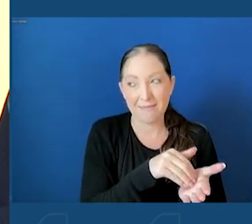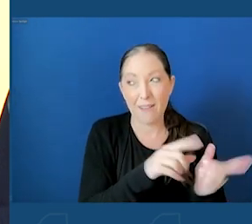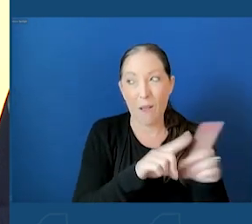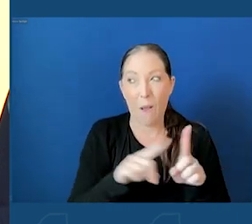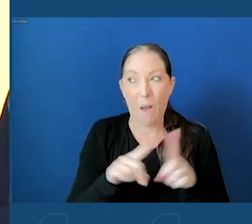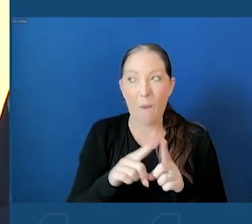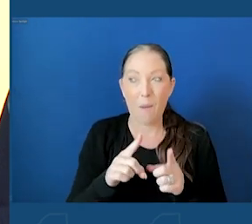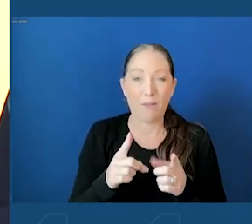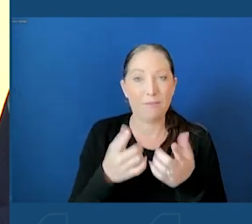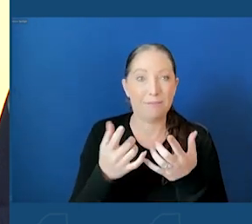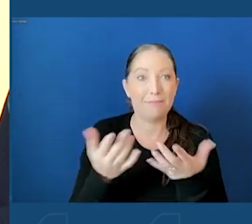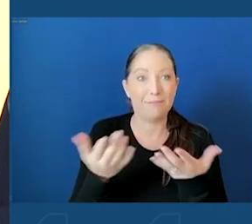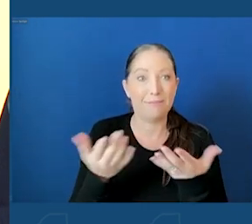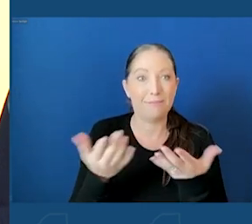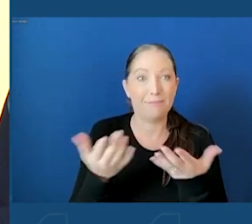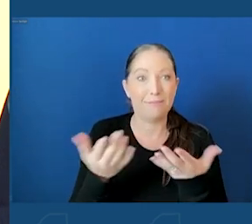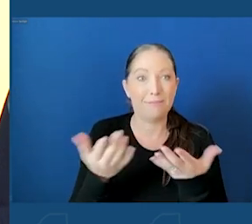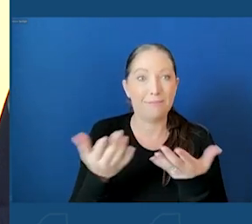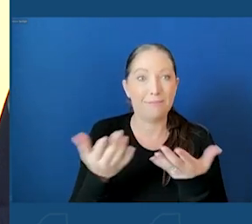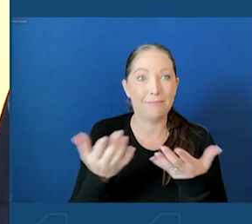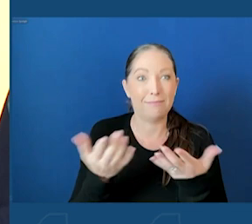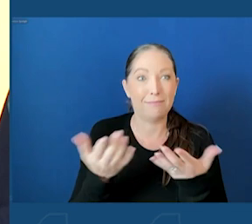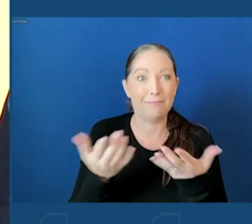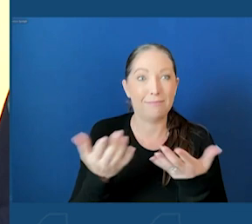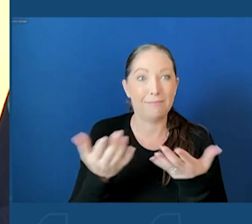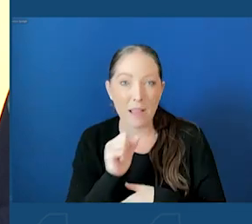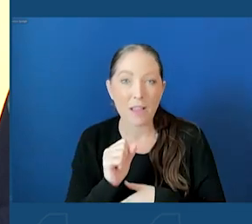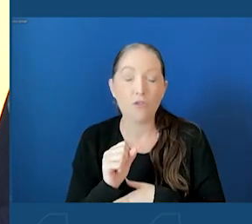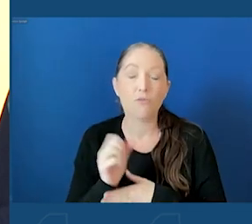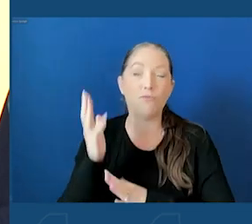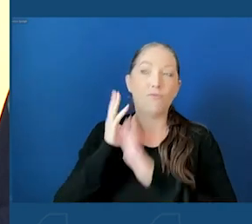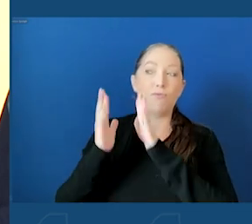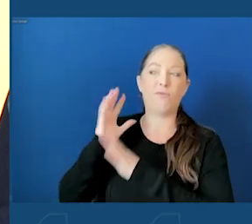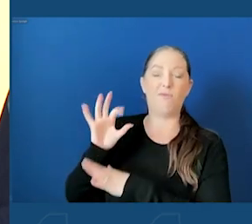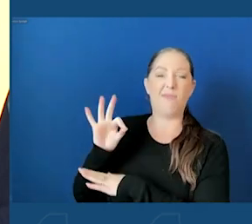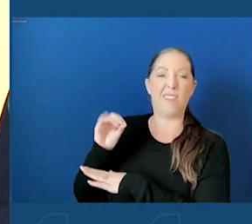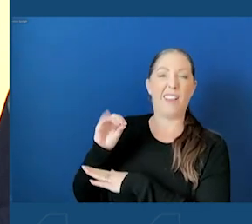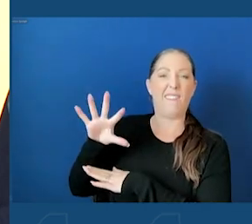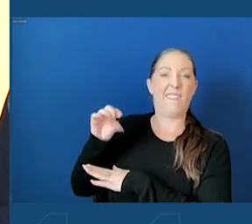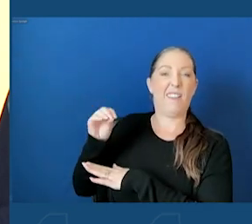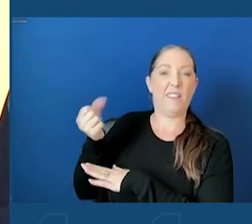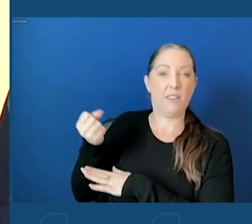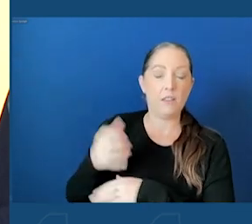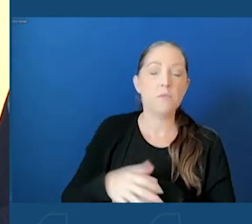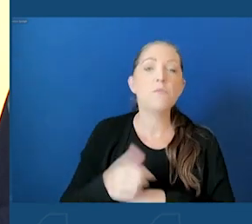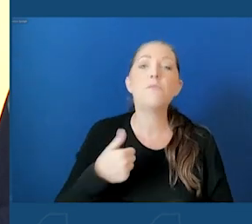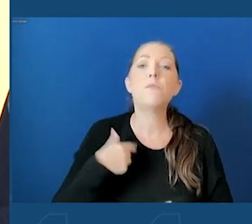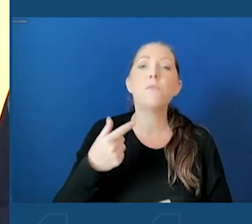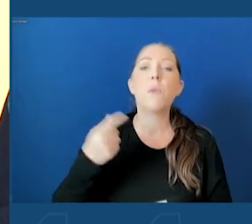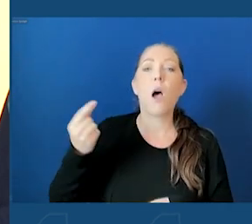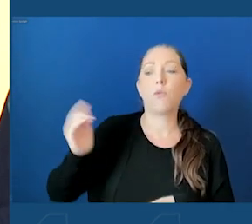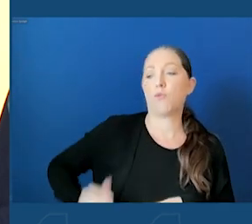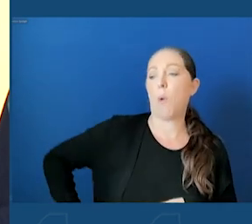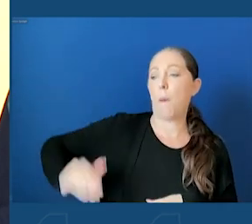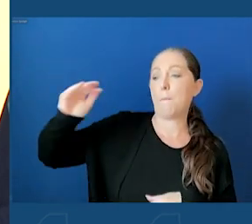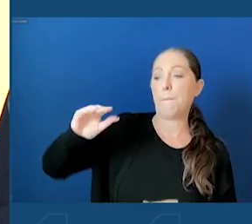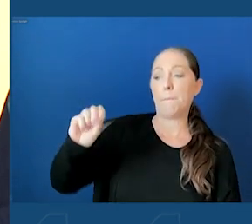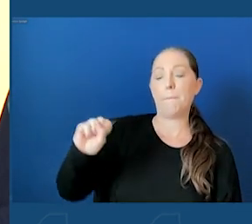go back to the early 50s. And so I grew up down the road in Sag Harbor.